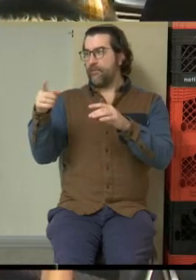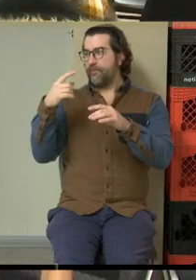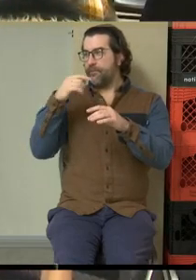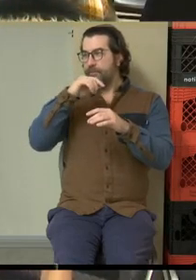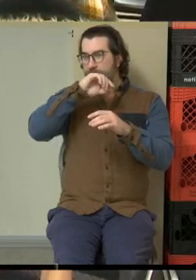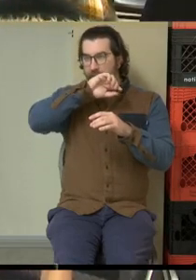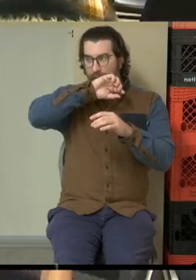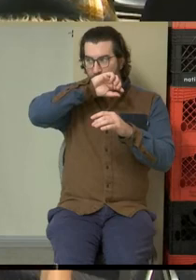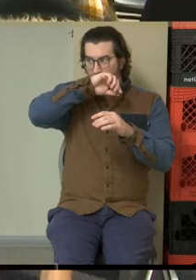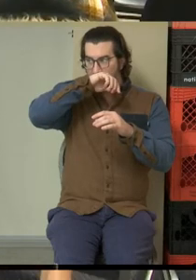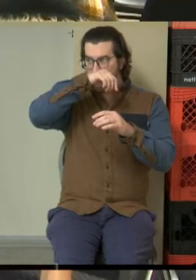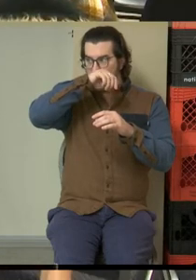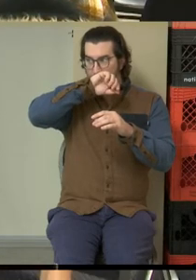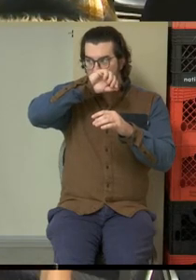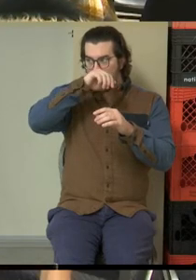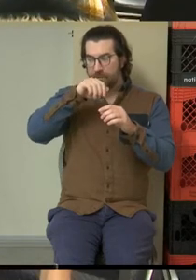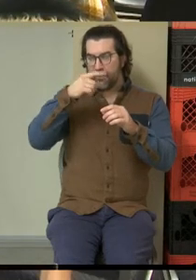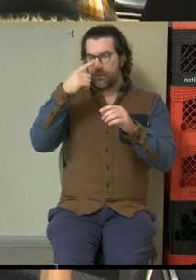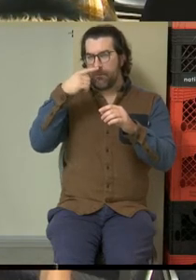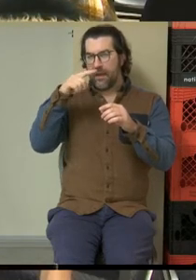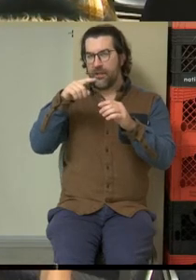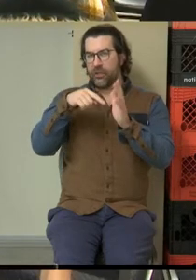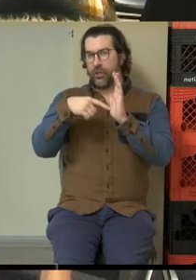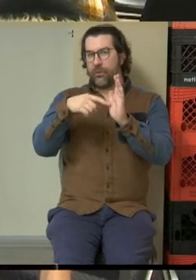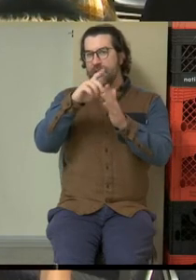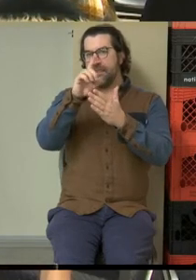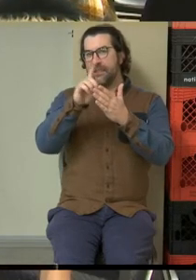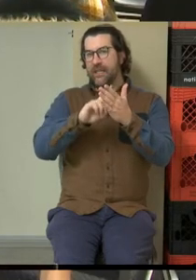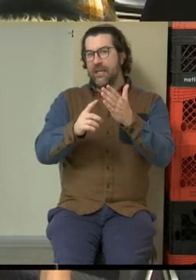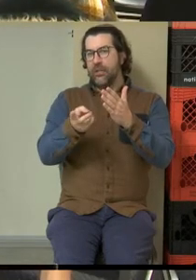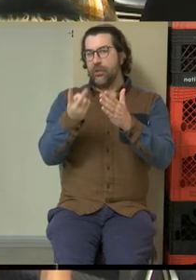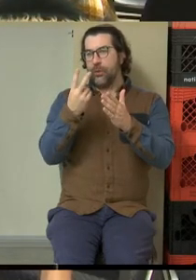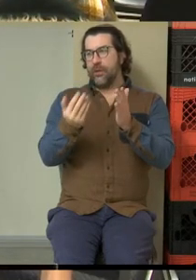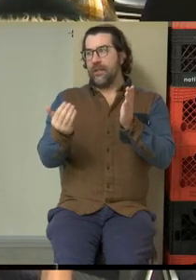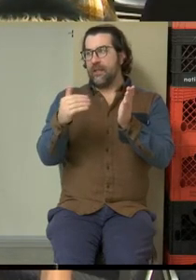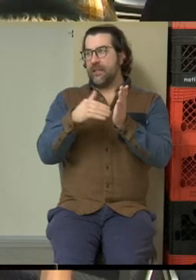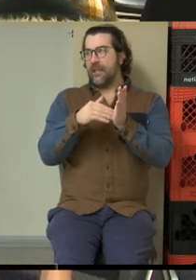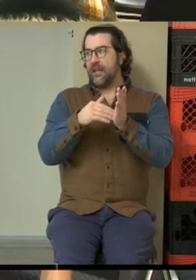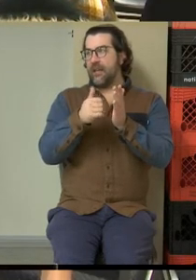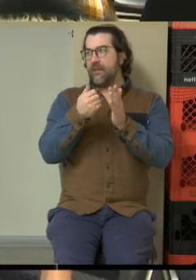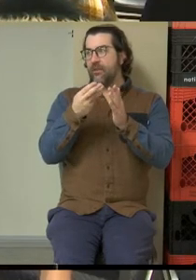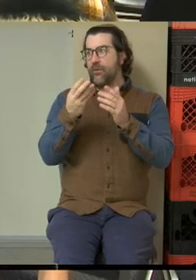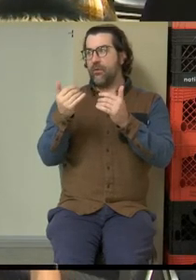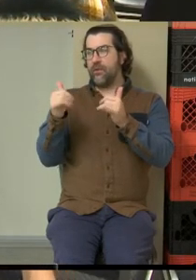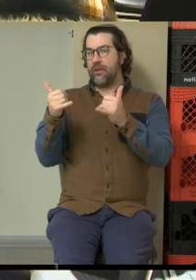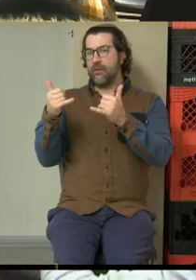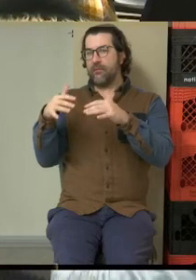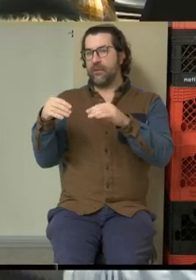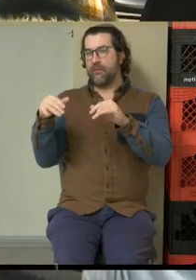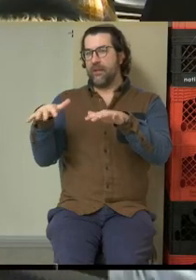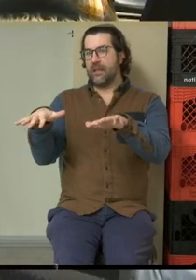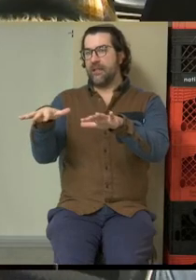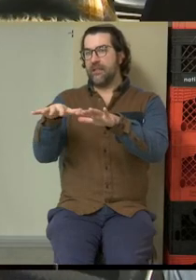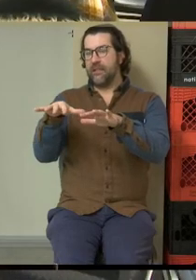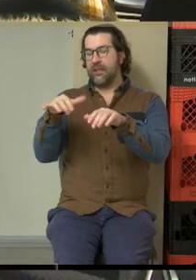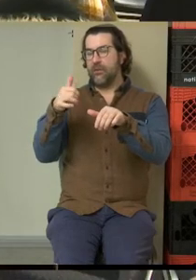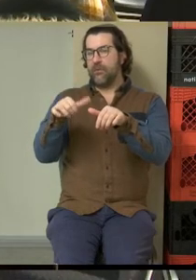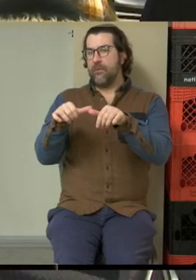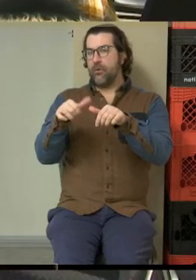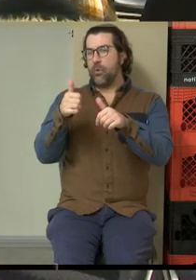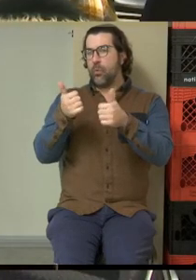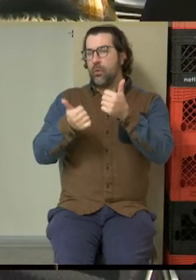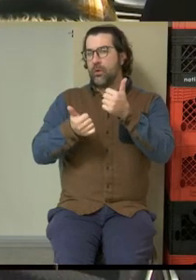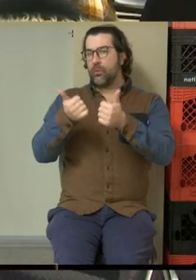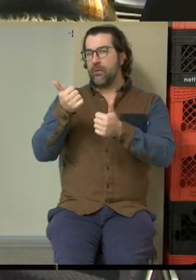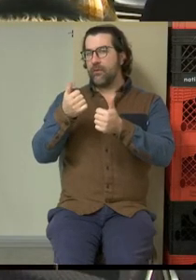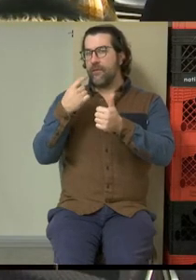up design two again and walk through some of the play space? I kind of don't remember which one